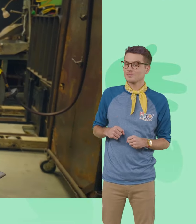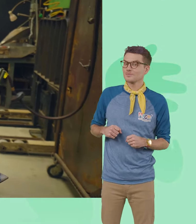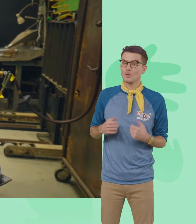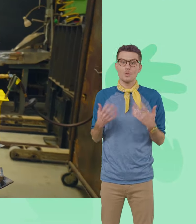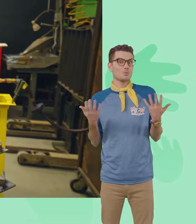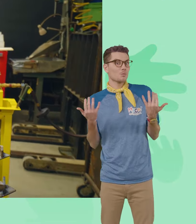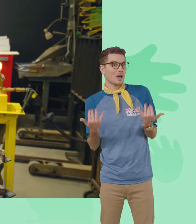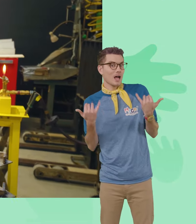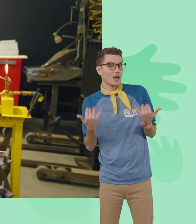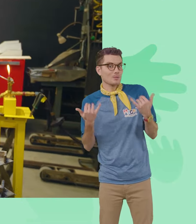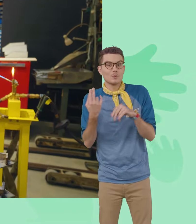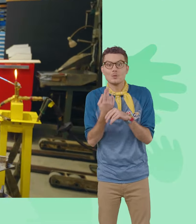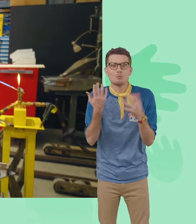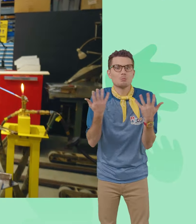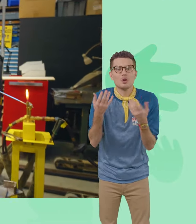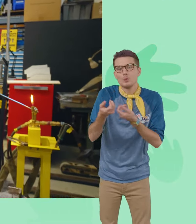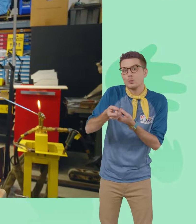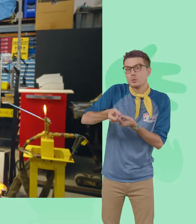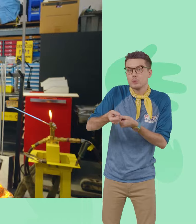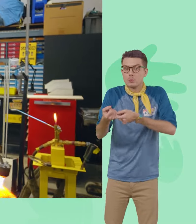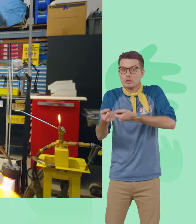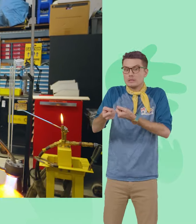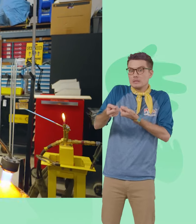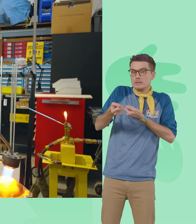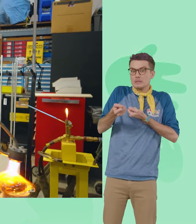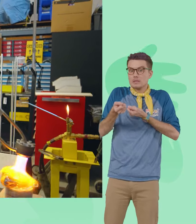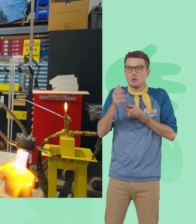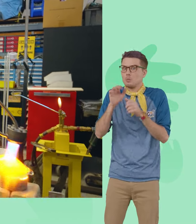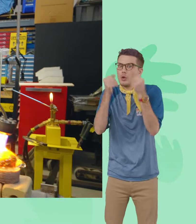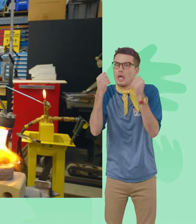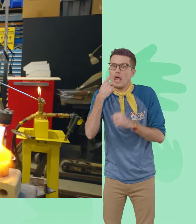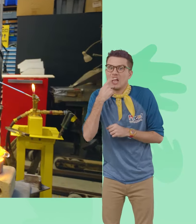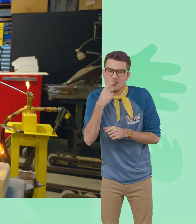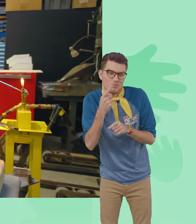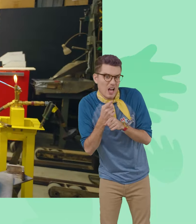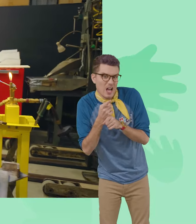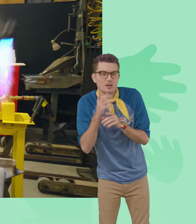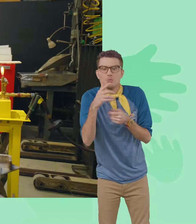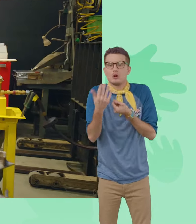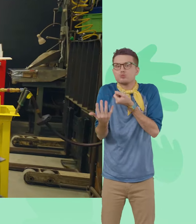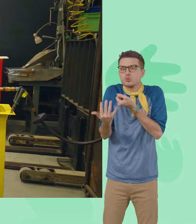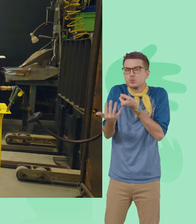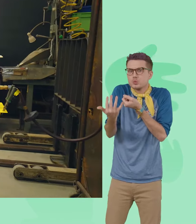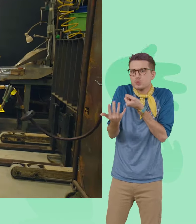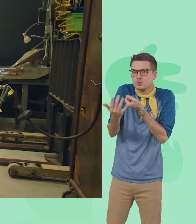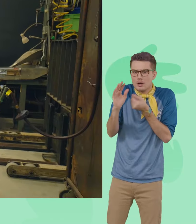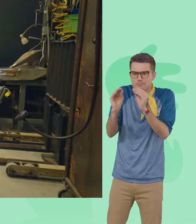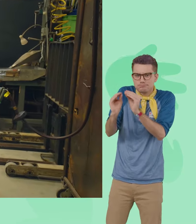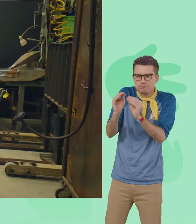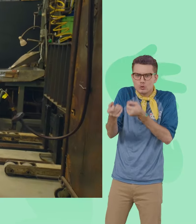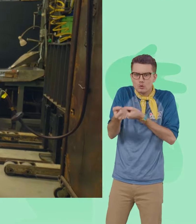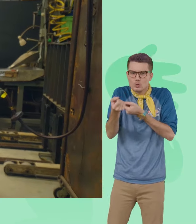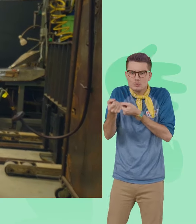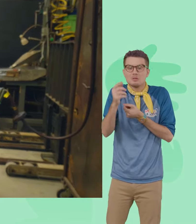Now we're heating that back choke point because we just broke the glass, right? So we're heating it up, working that in, and then we're going to put a